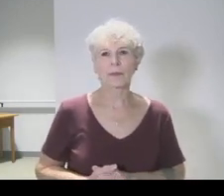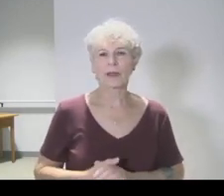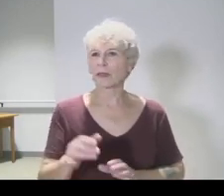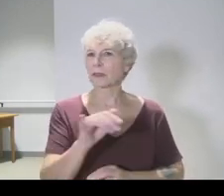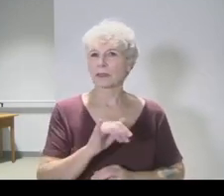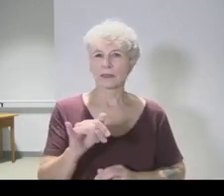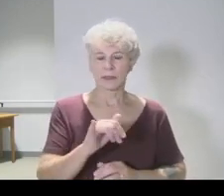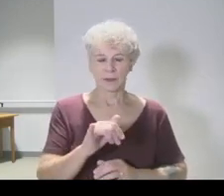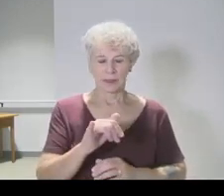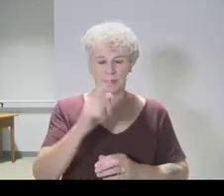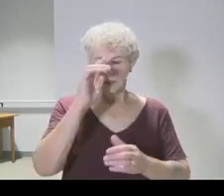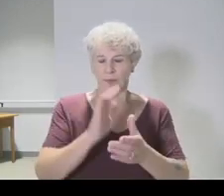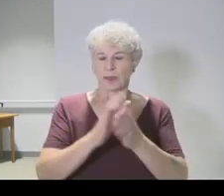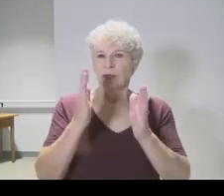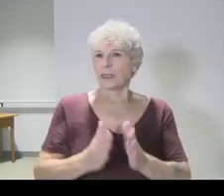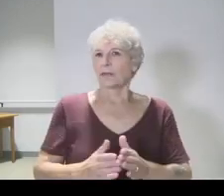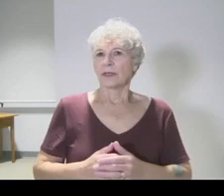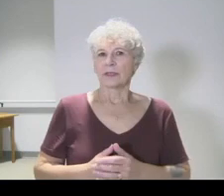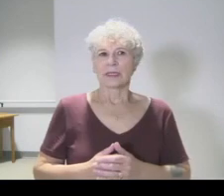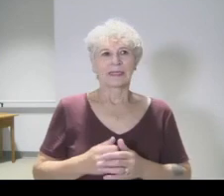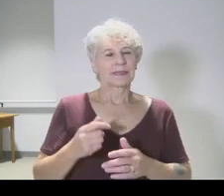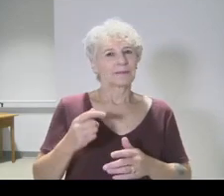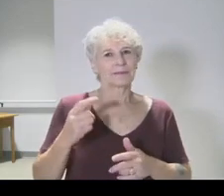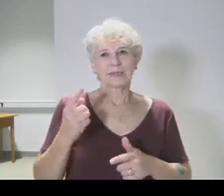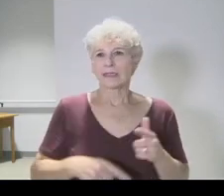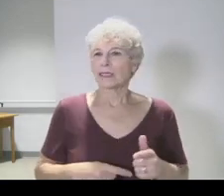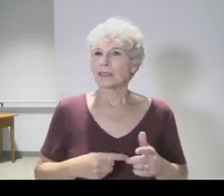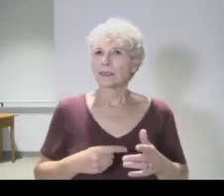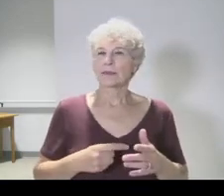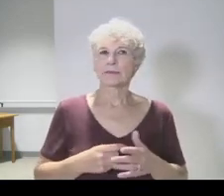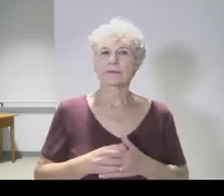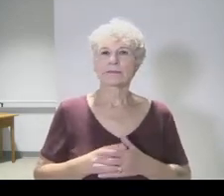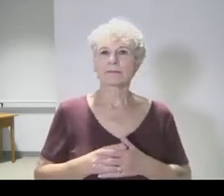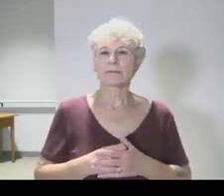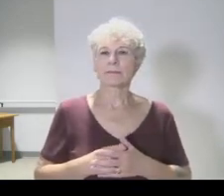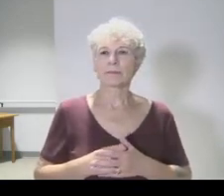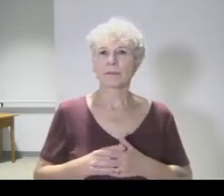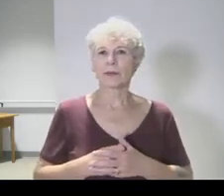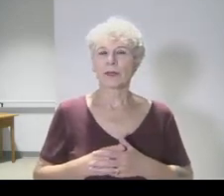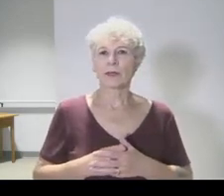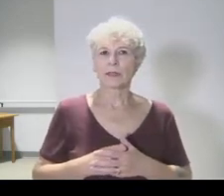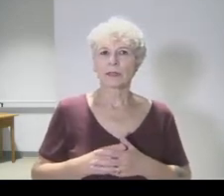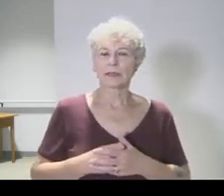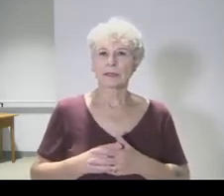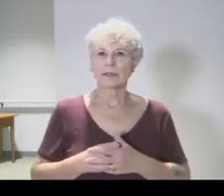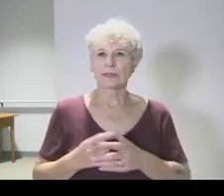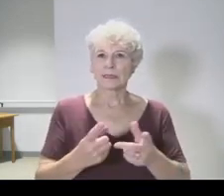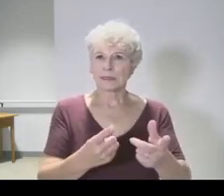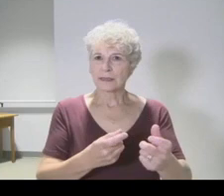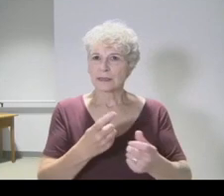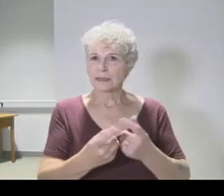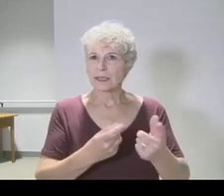Likewise, believers can't afford to be lulled to sleep by the world. We must remain alert, always ready for the